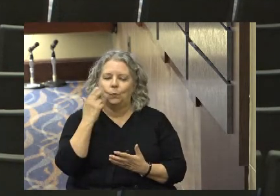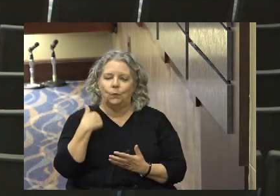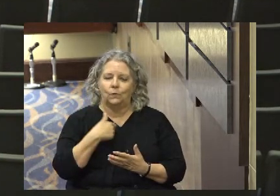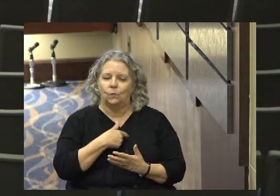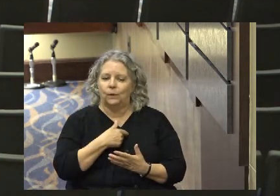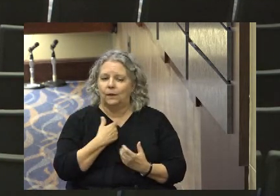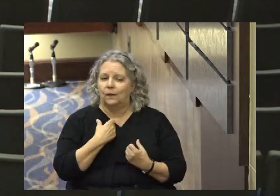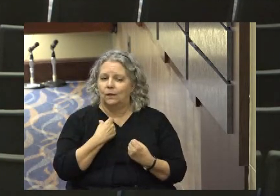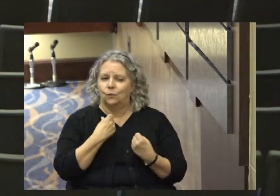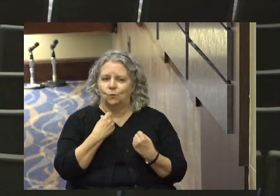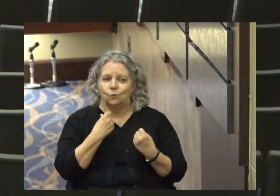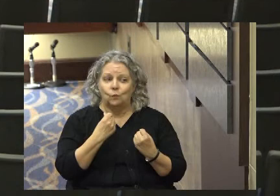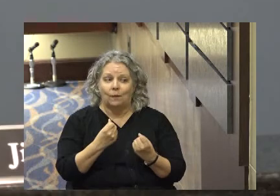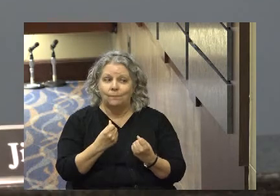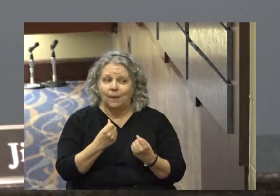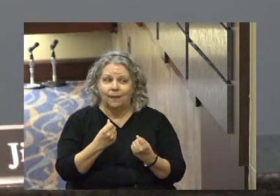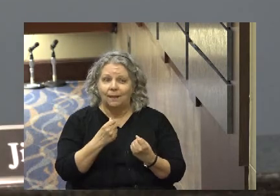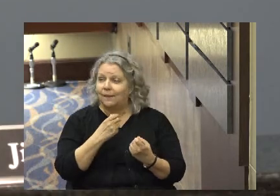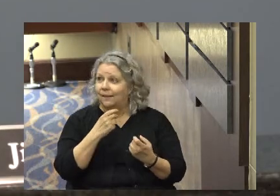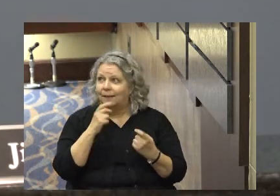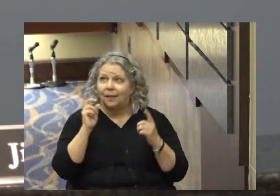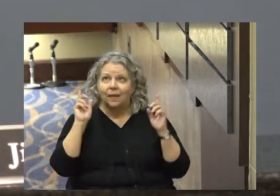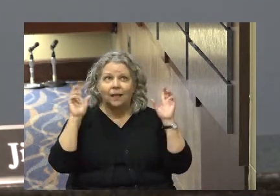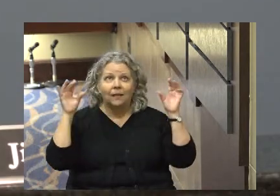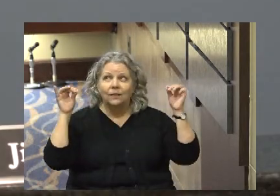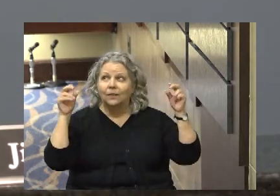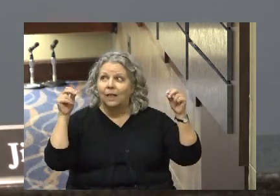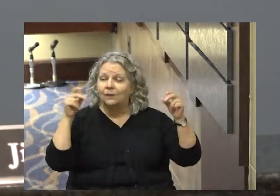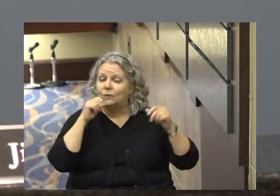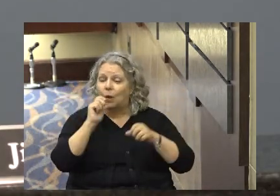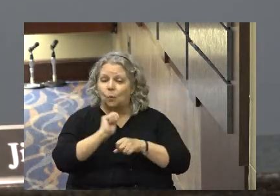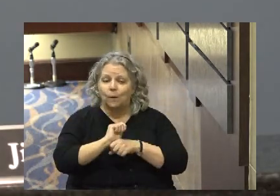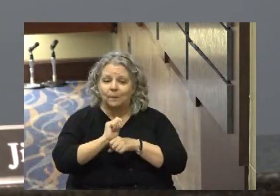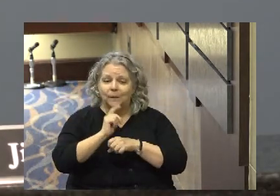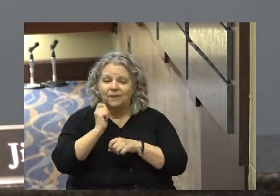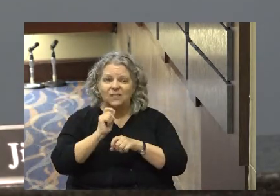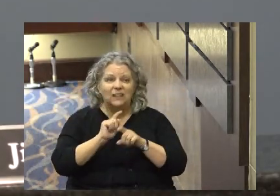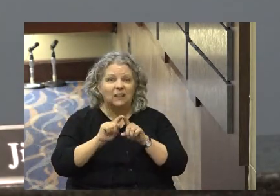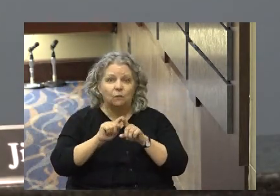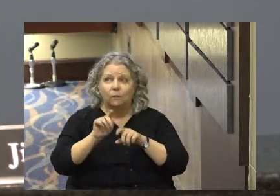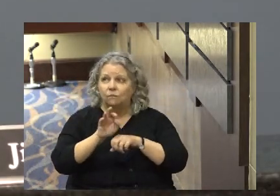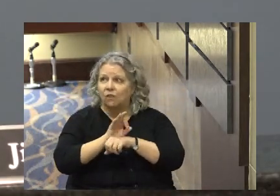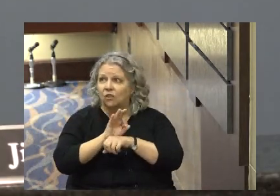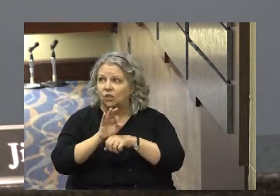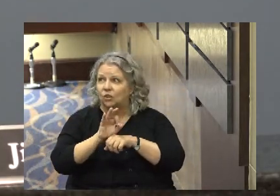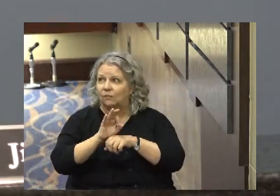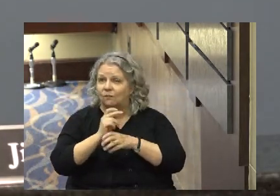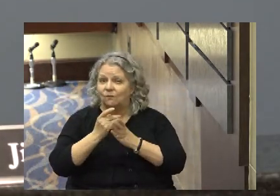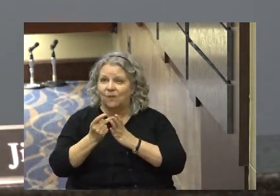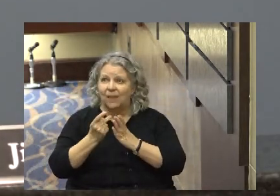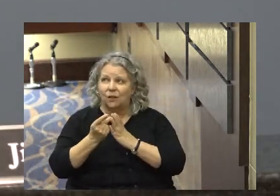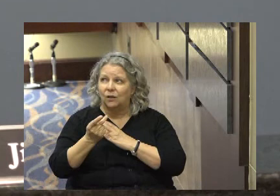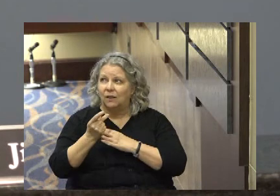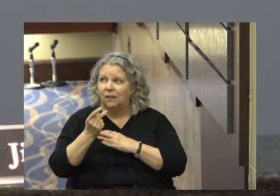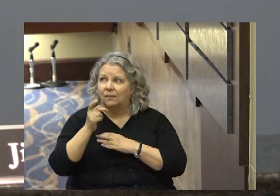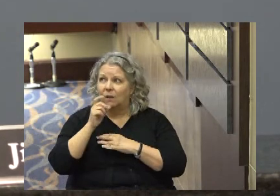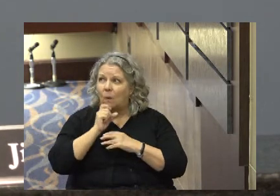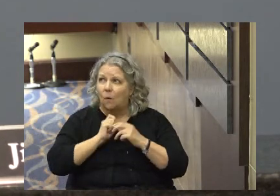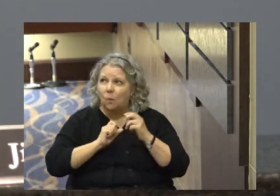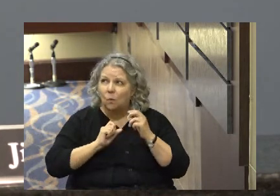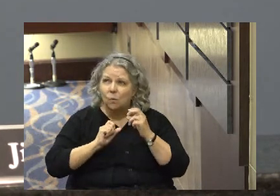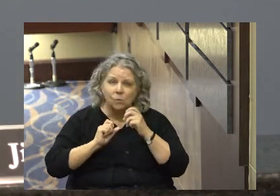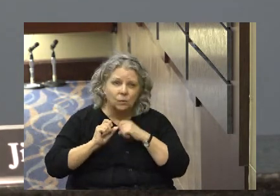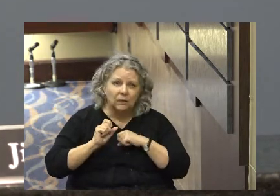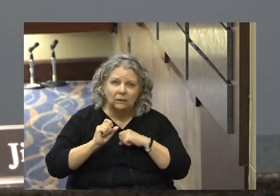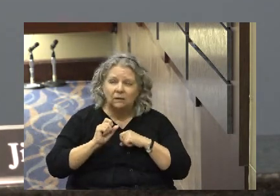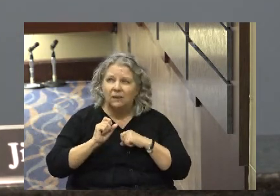they're not working is that these have just functional failures and outdated and